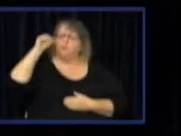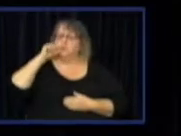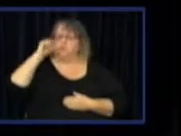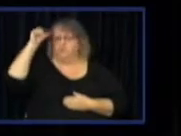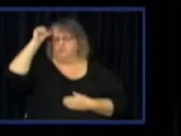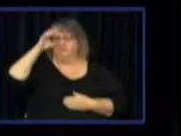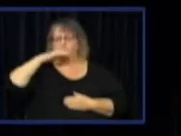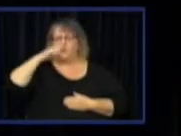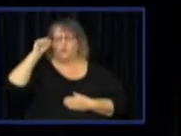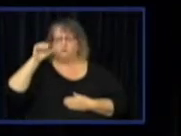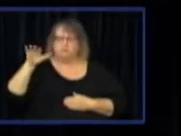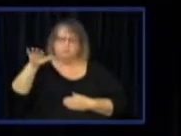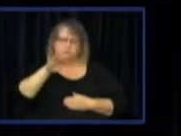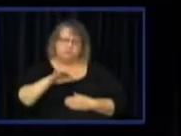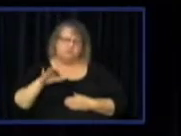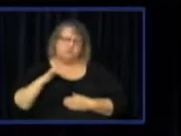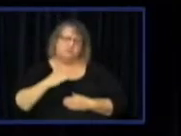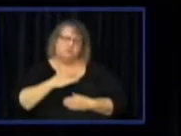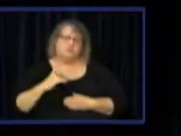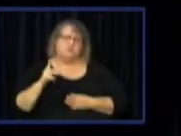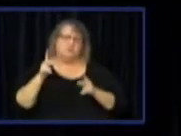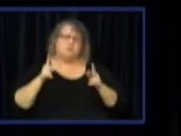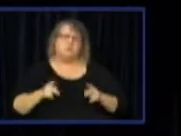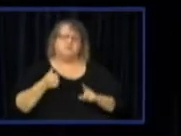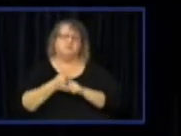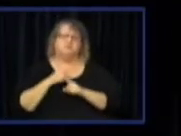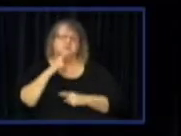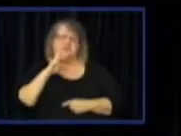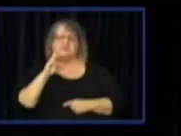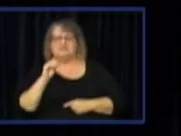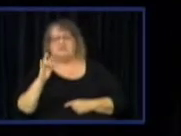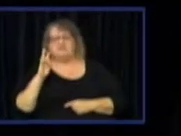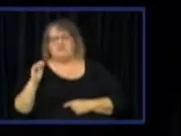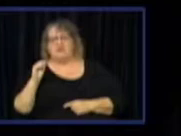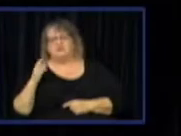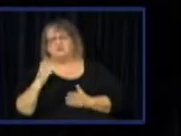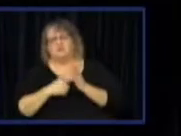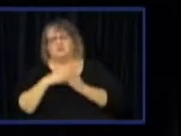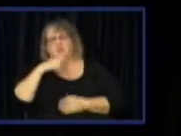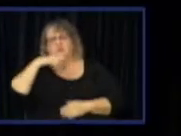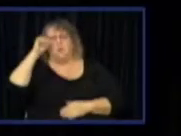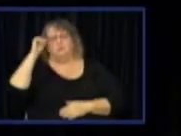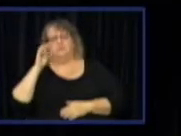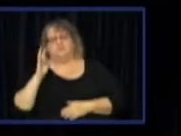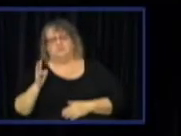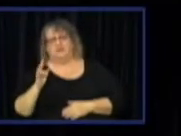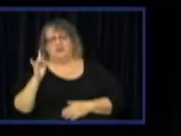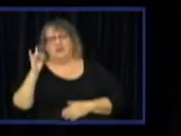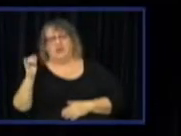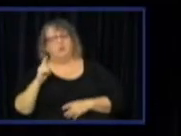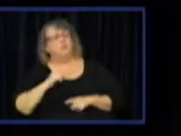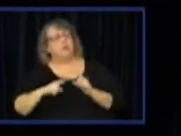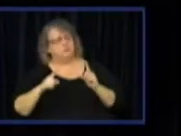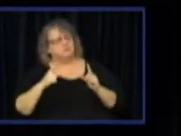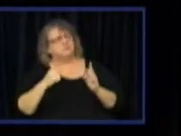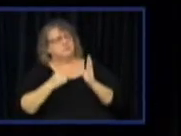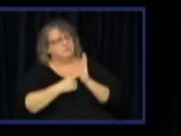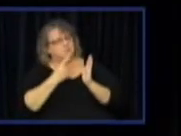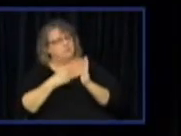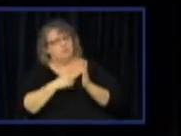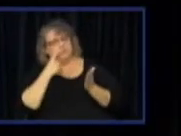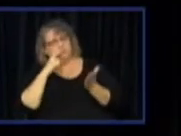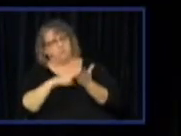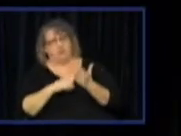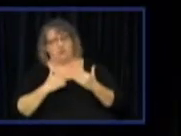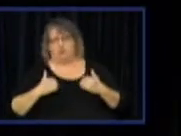adults. It generally occurs in people in their 60s and 70s and sometimes older. But we do very commonly see